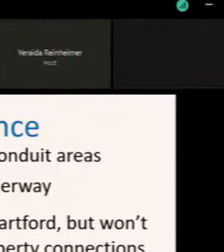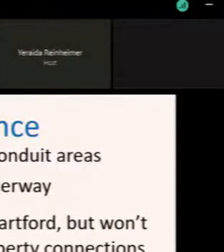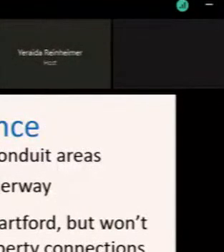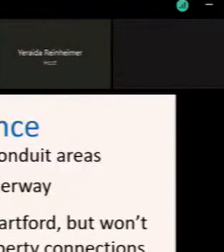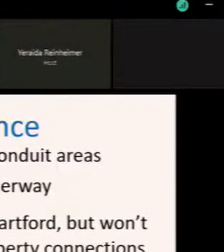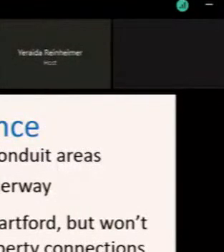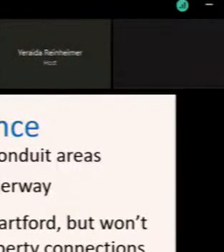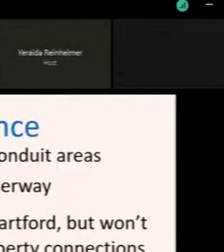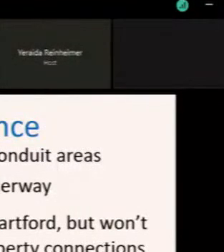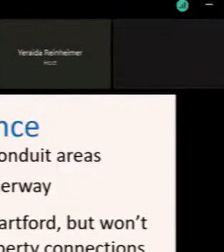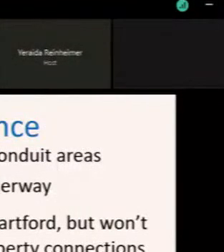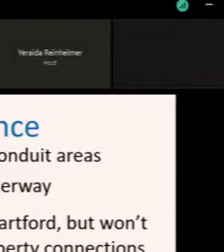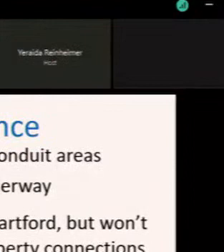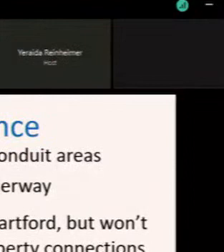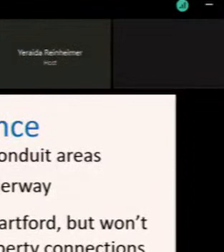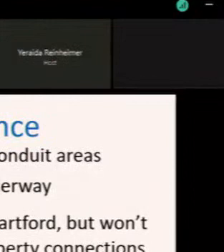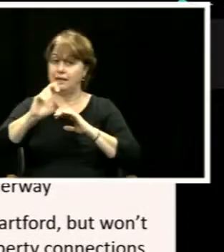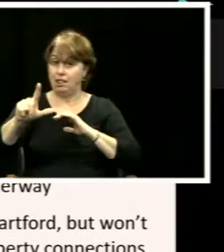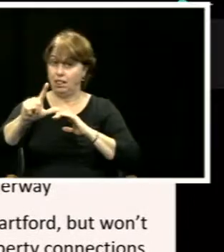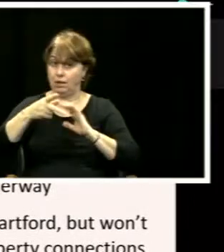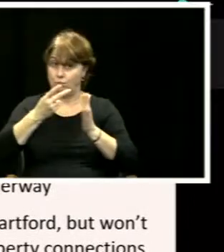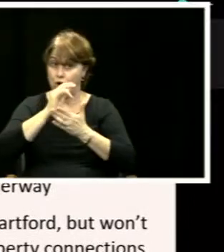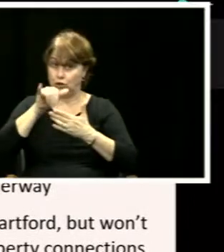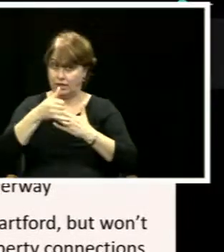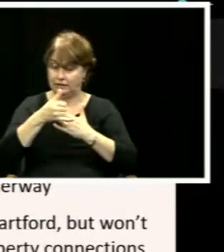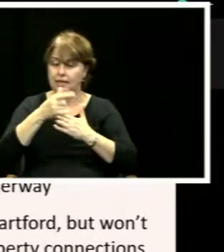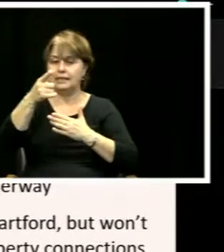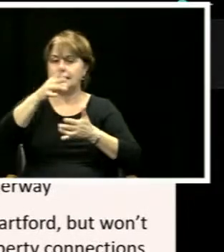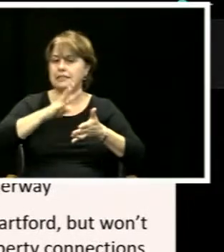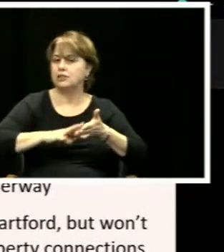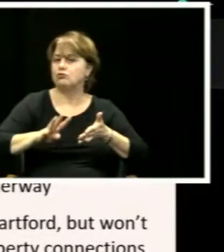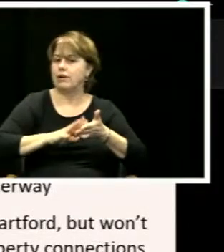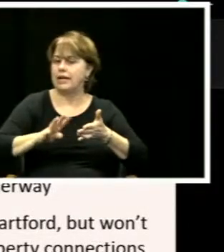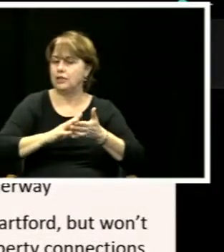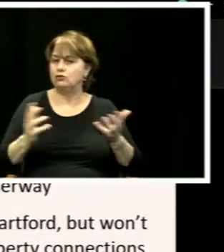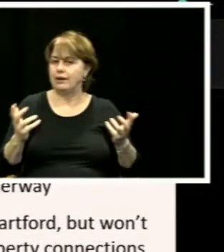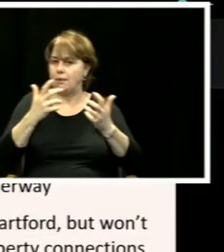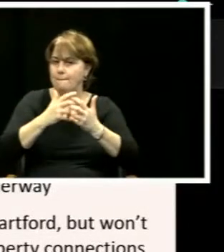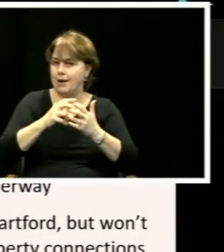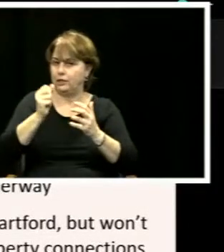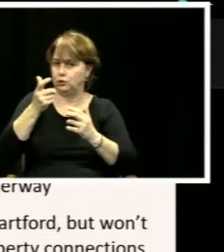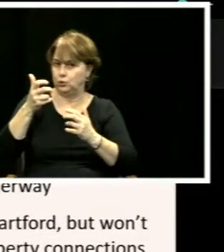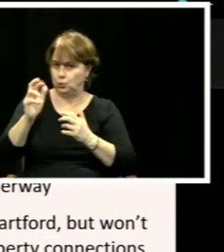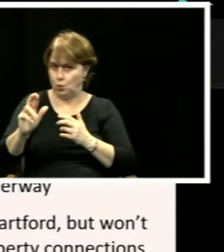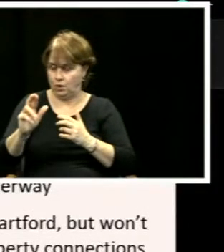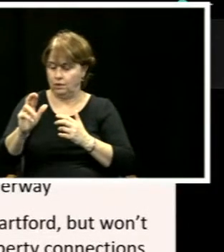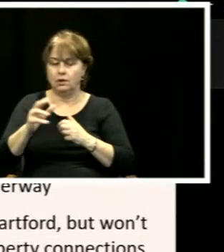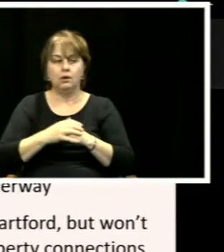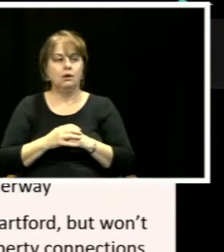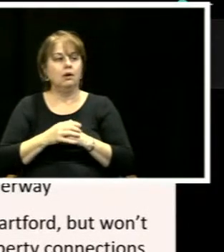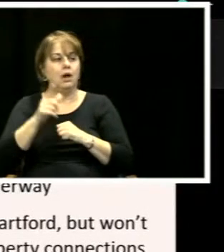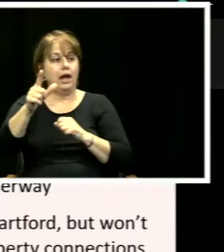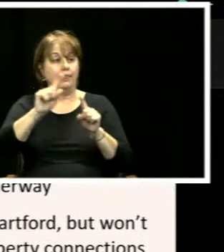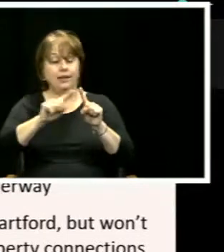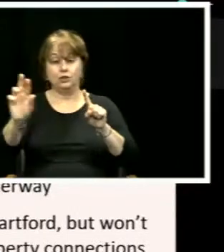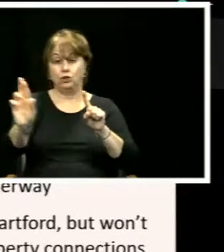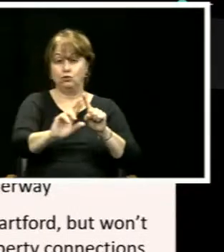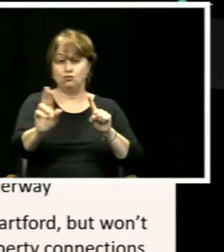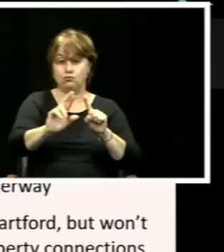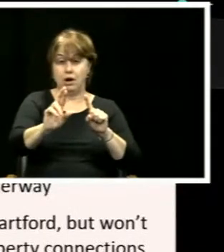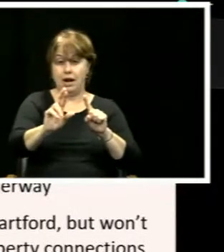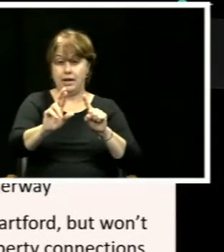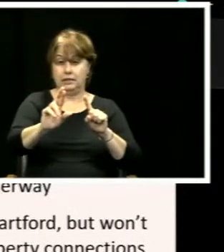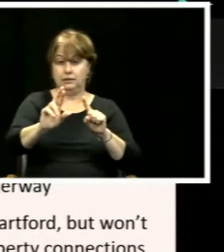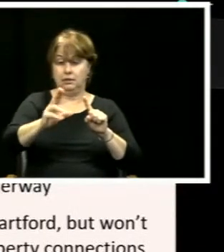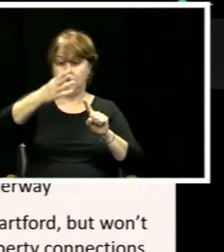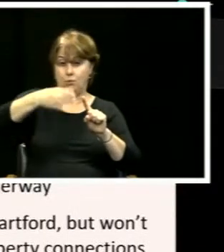South Harford Tunnel is a drainage and combined sewer tunnel that basically runs on the right side of the graphic is